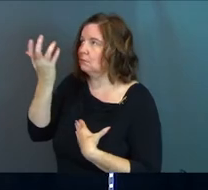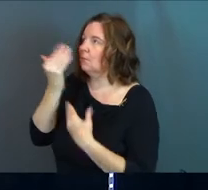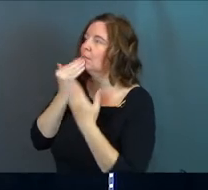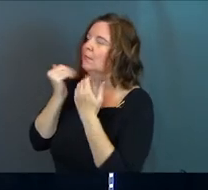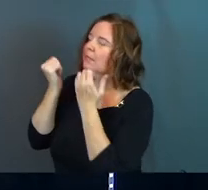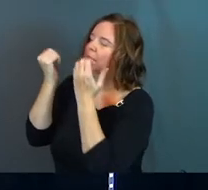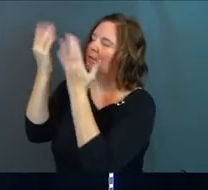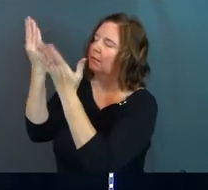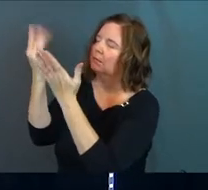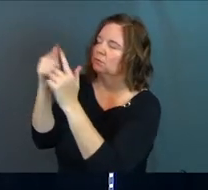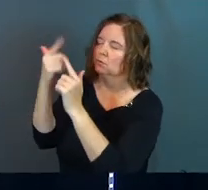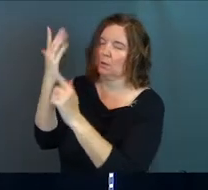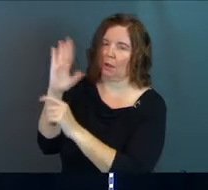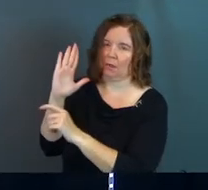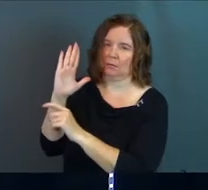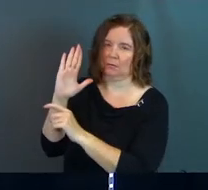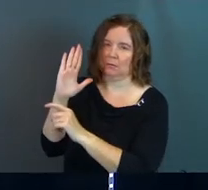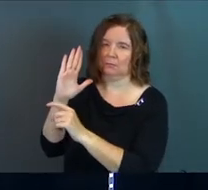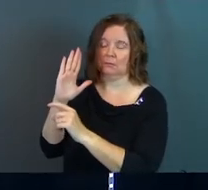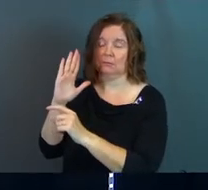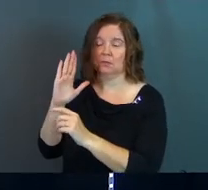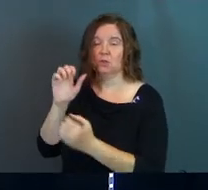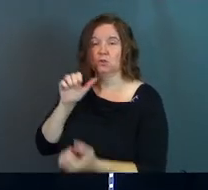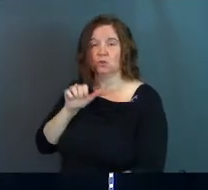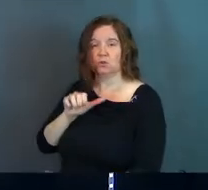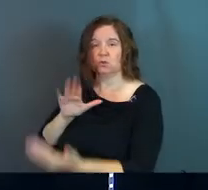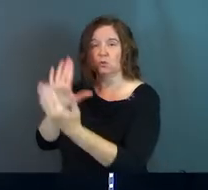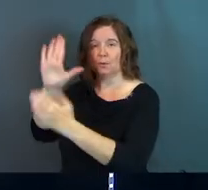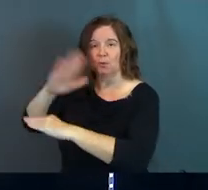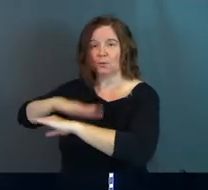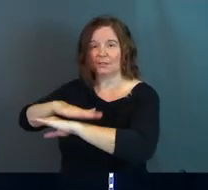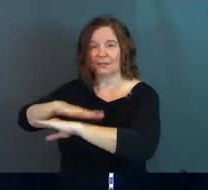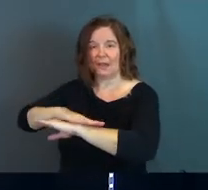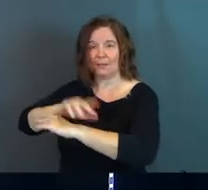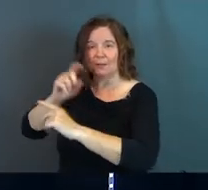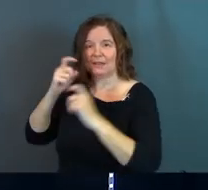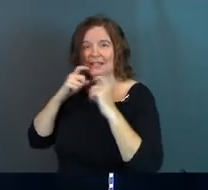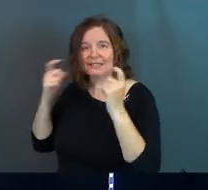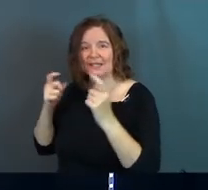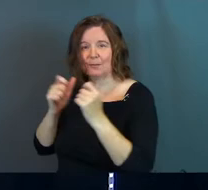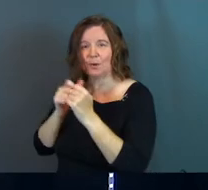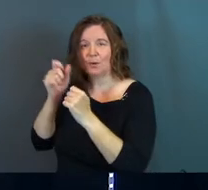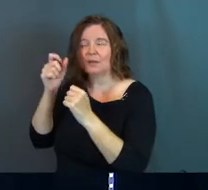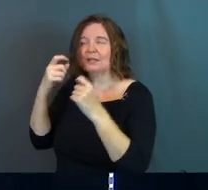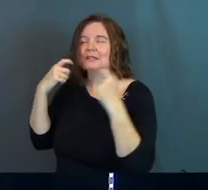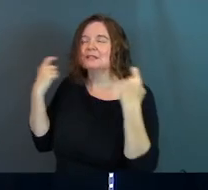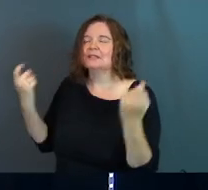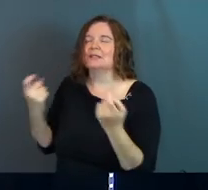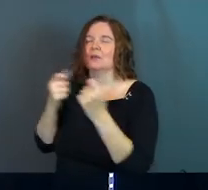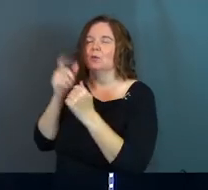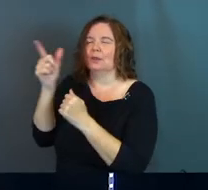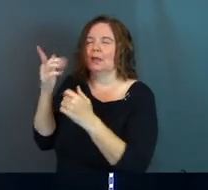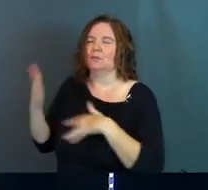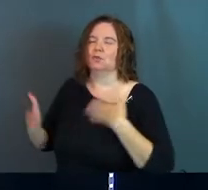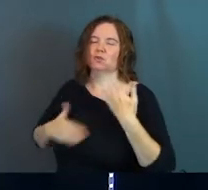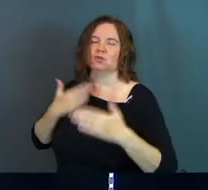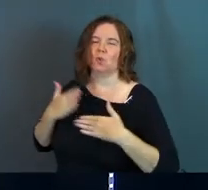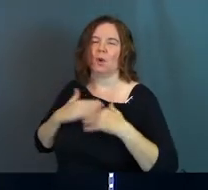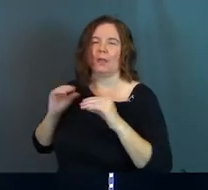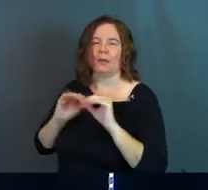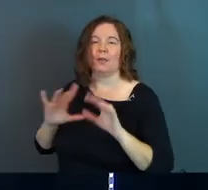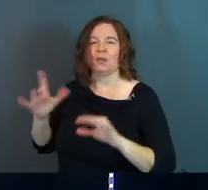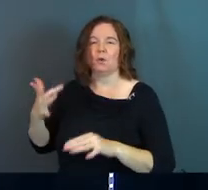God. And come to the table and celebrate with him in joy the miracle that you are at